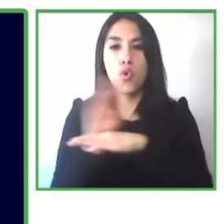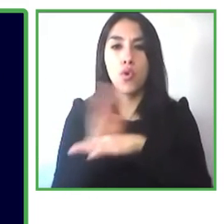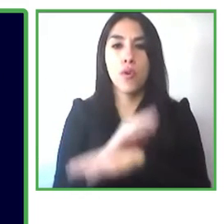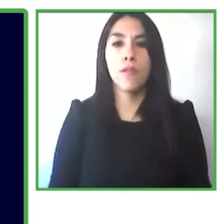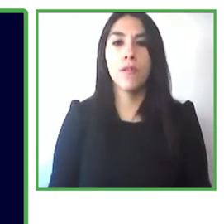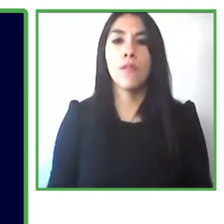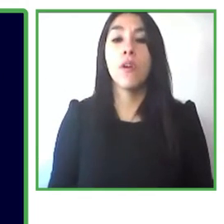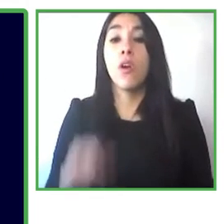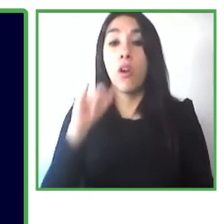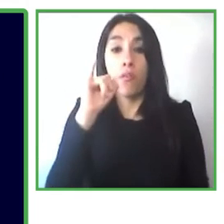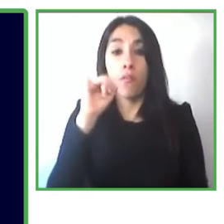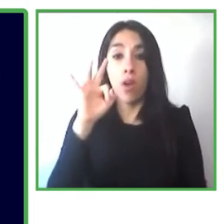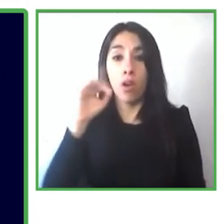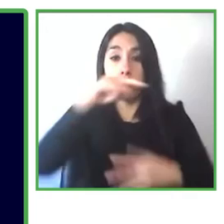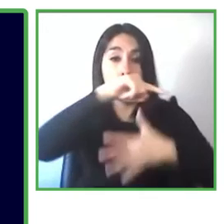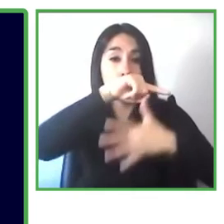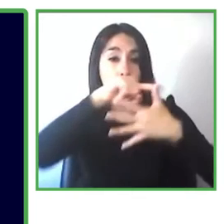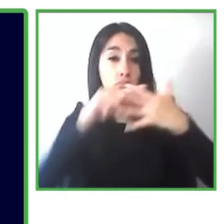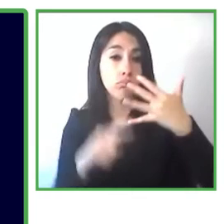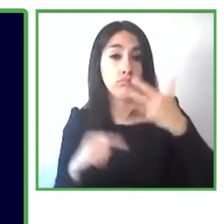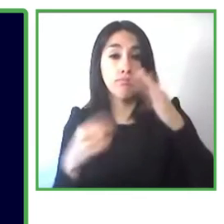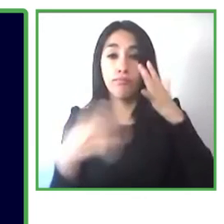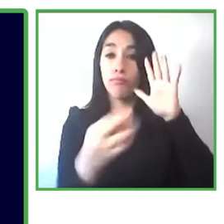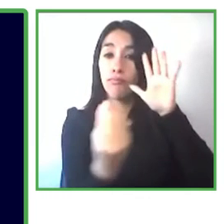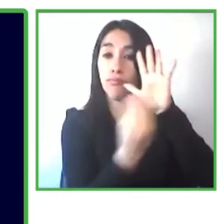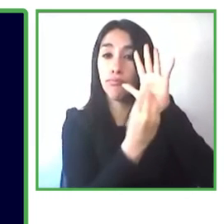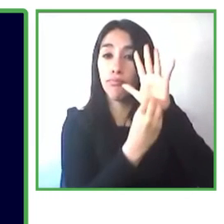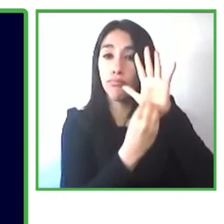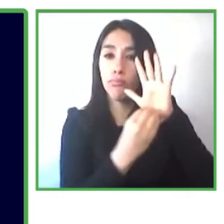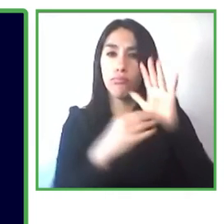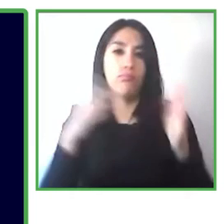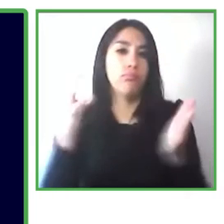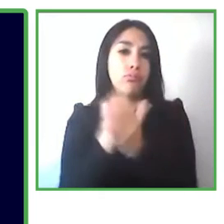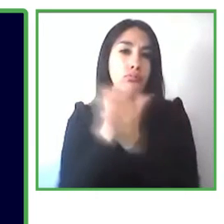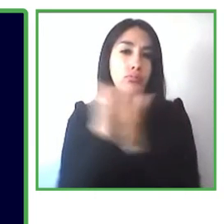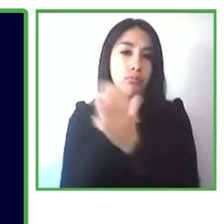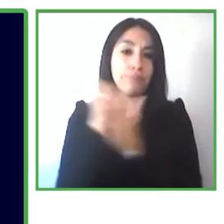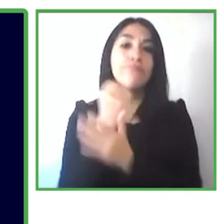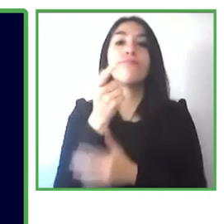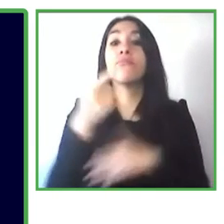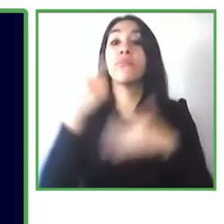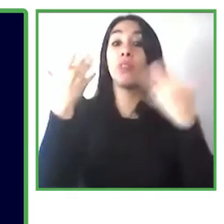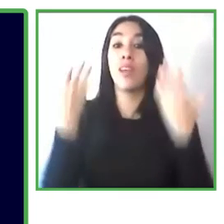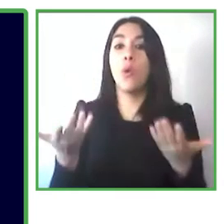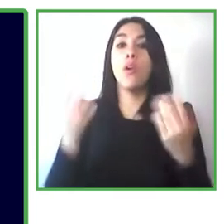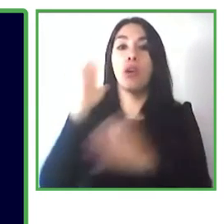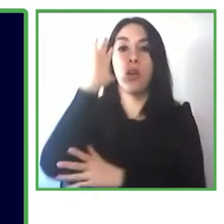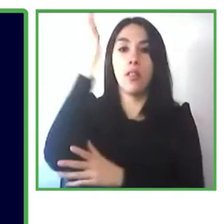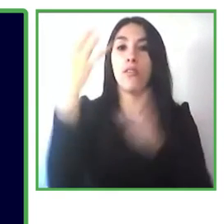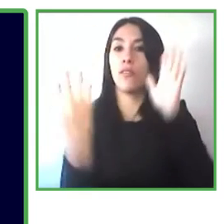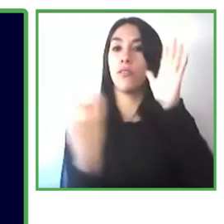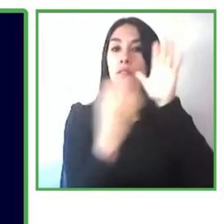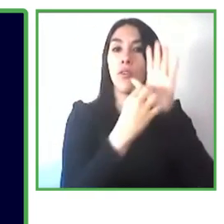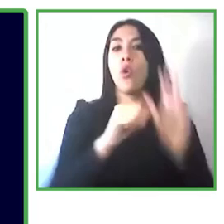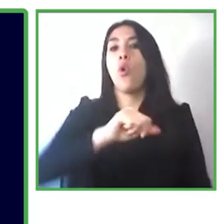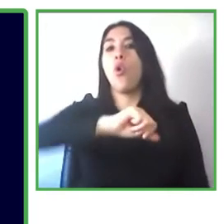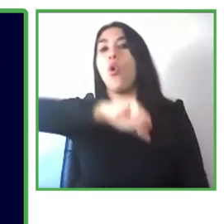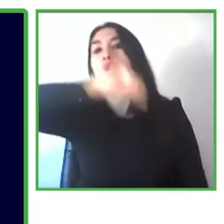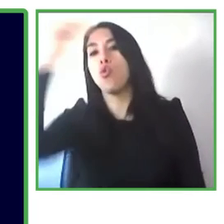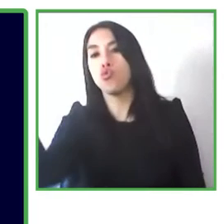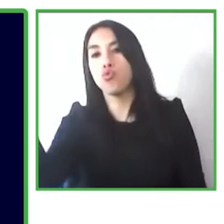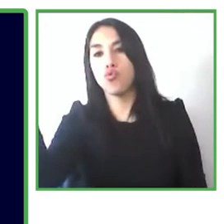Once they get the certification, the companies will have the hallmark excellence,